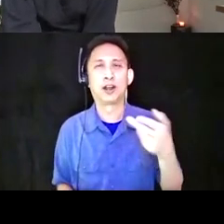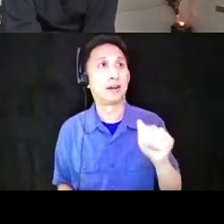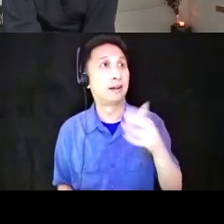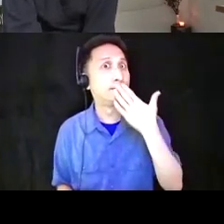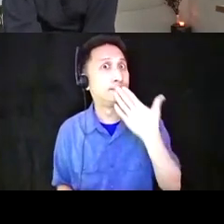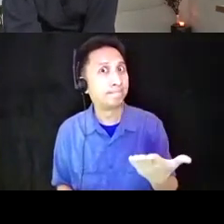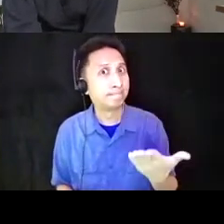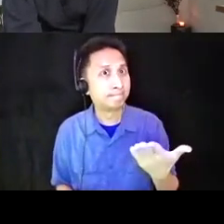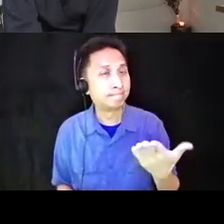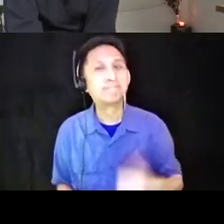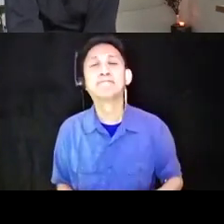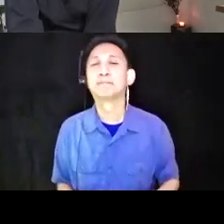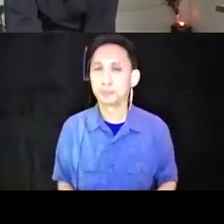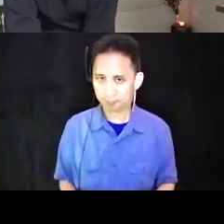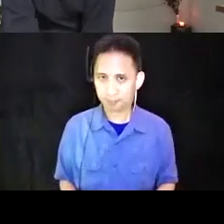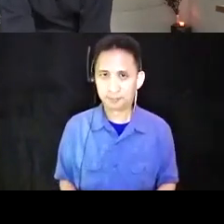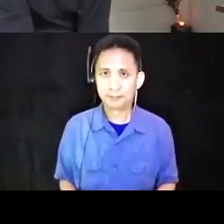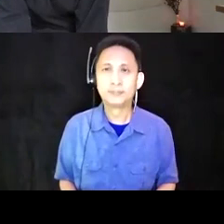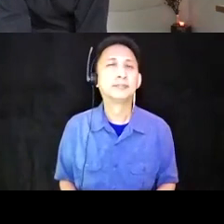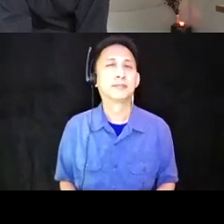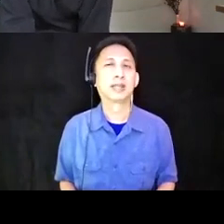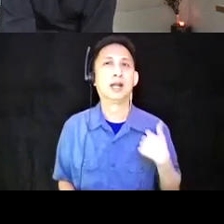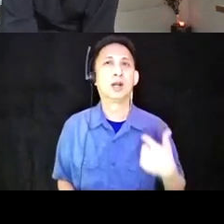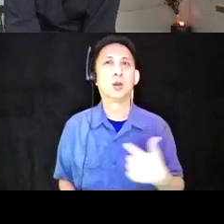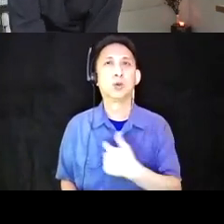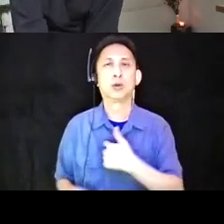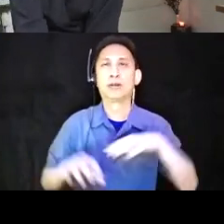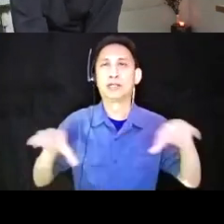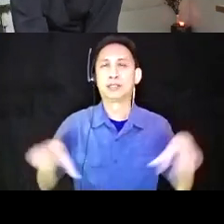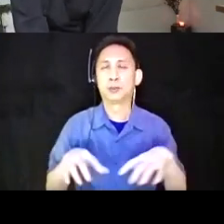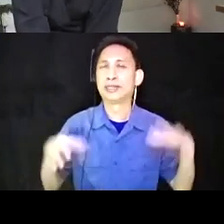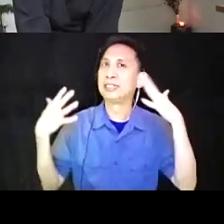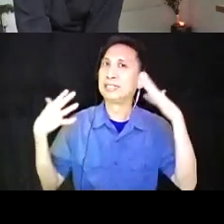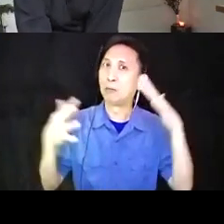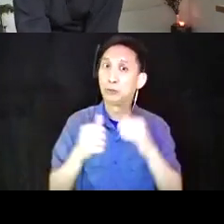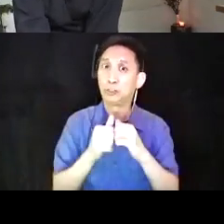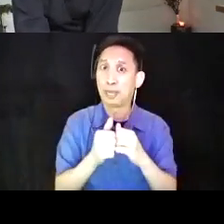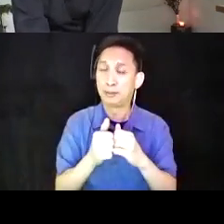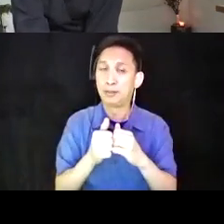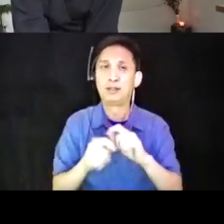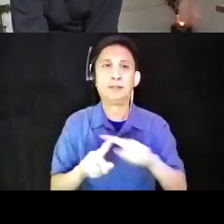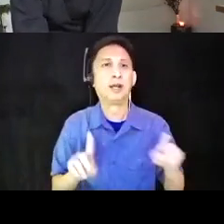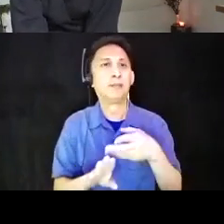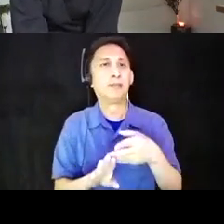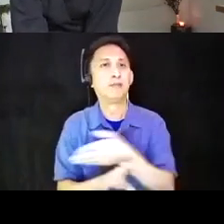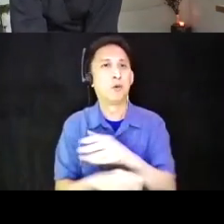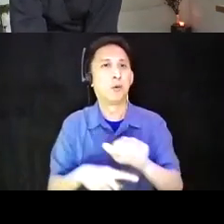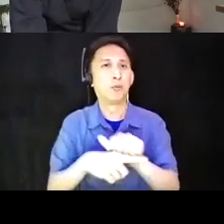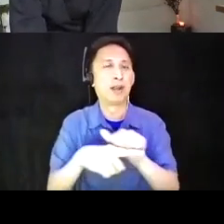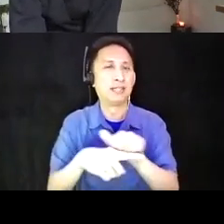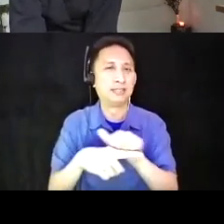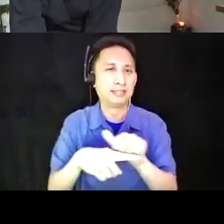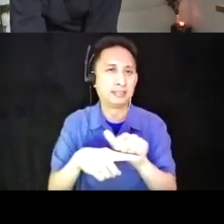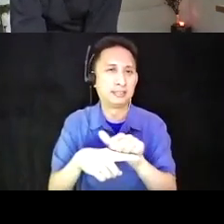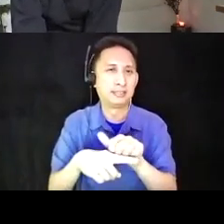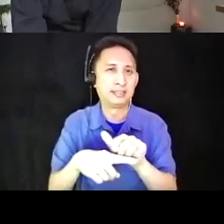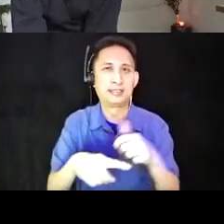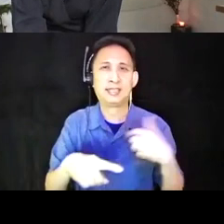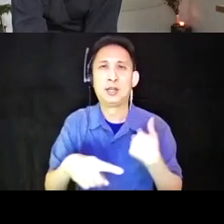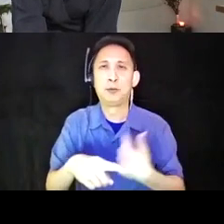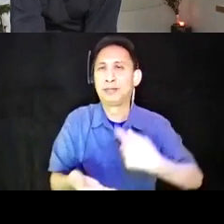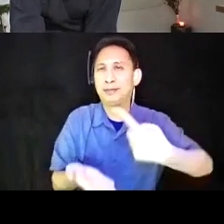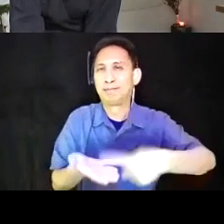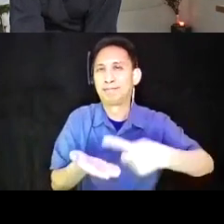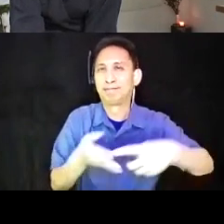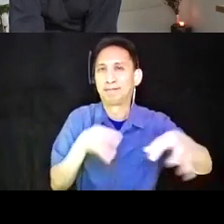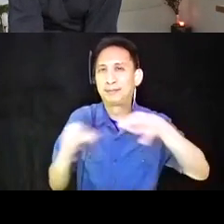Wonderful. So we will be doing these sounds together, but before we practice these together, we'll be talking through them so you can